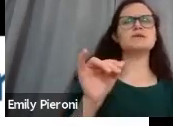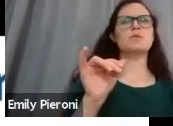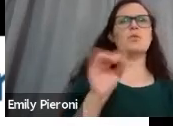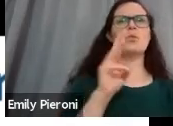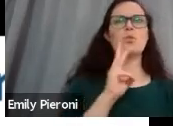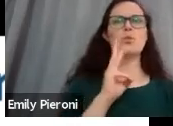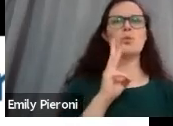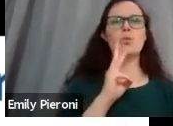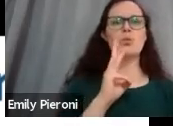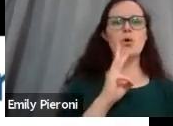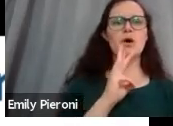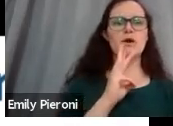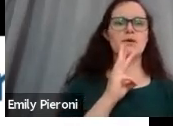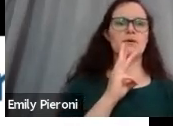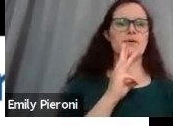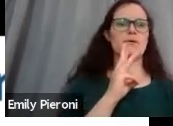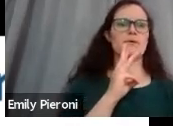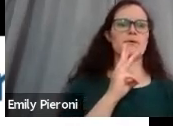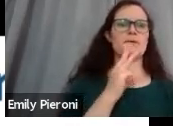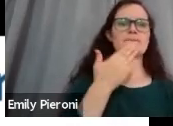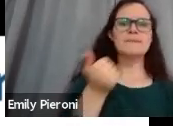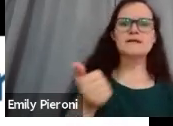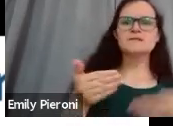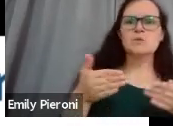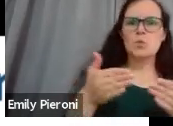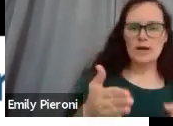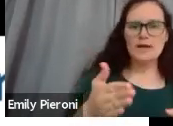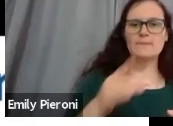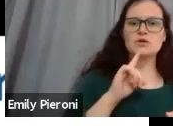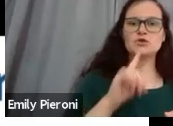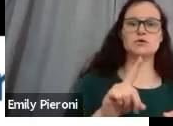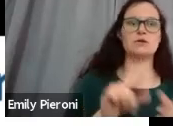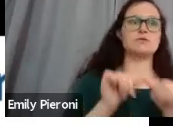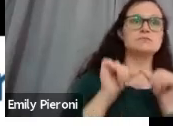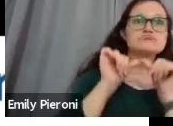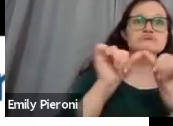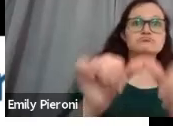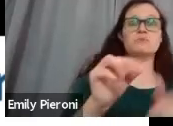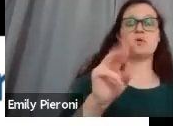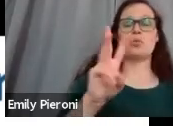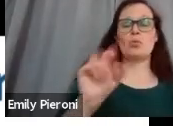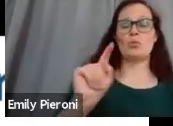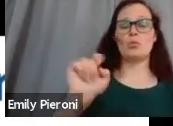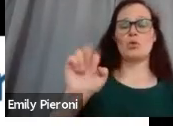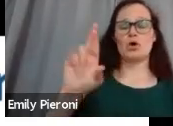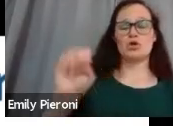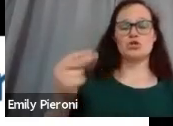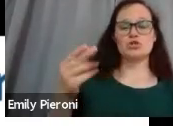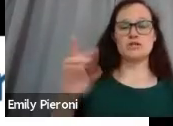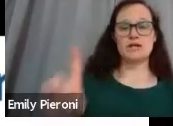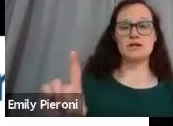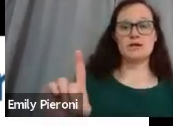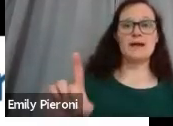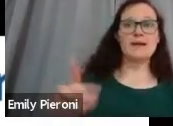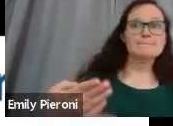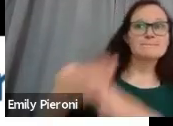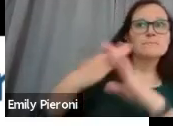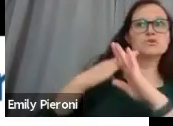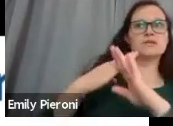public health and safety, as well as maintaining the watersheds. So we do not have the regulations in place, and